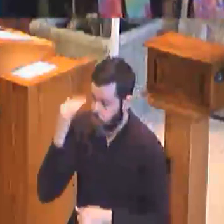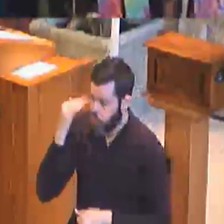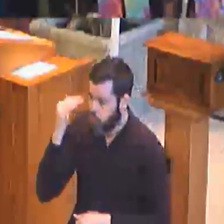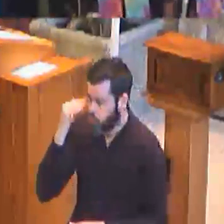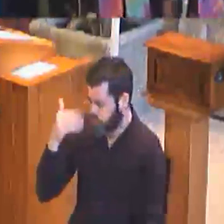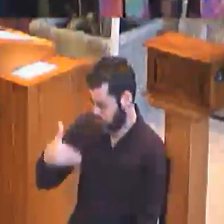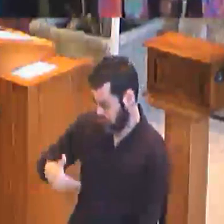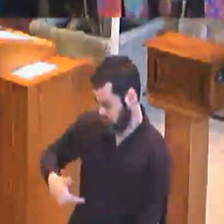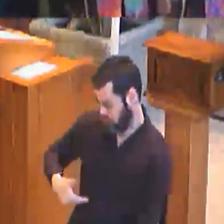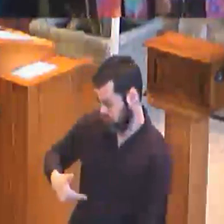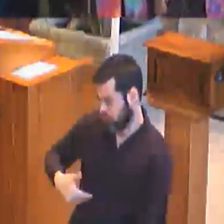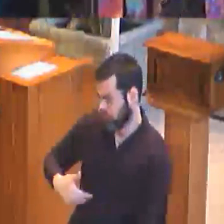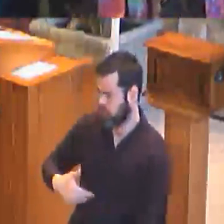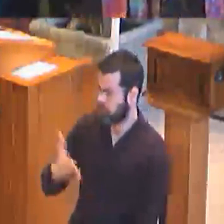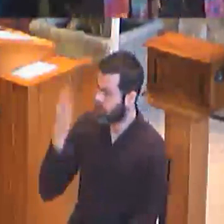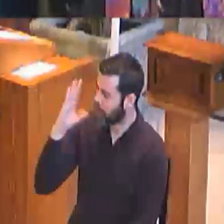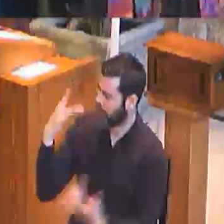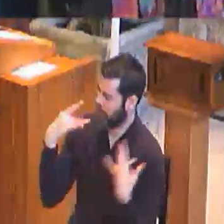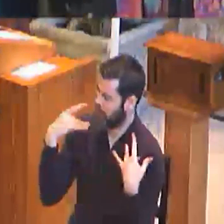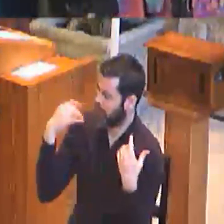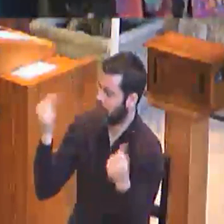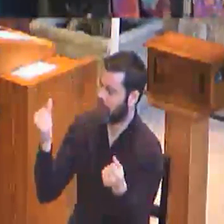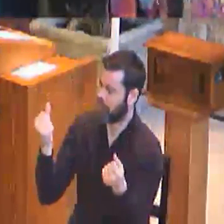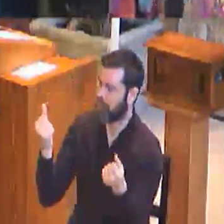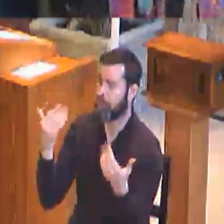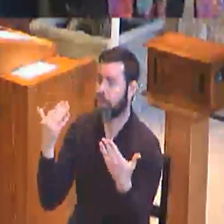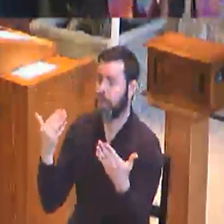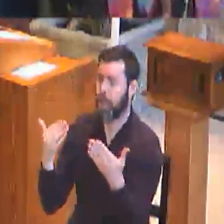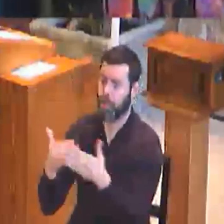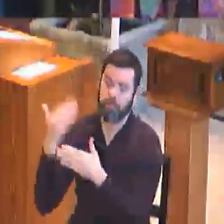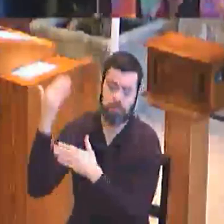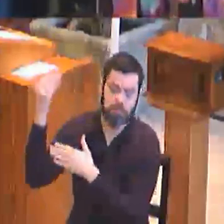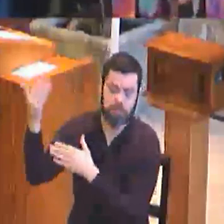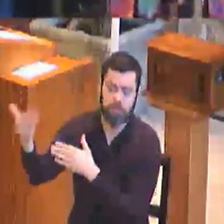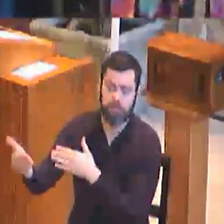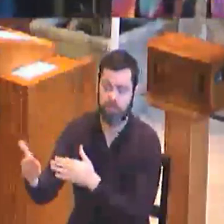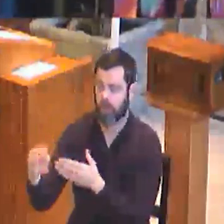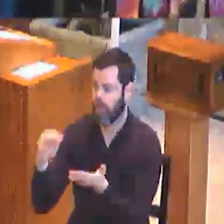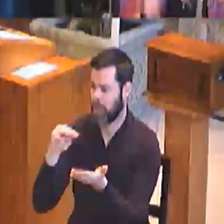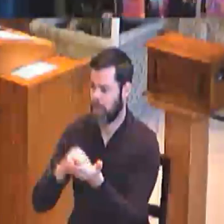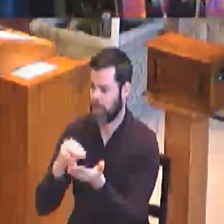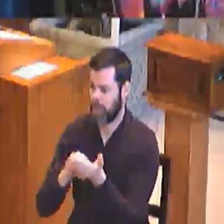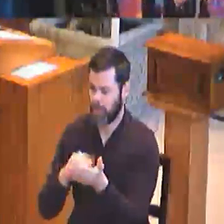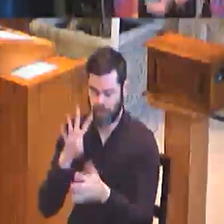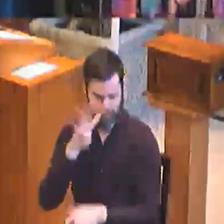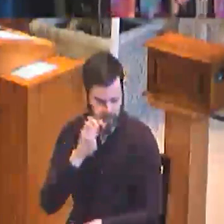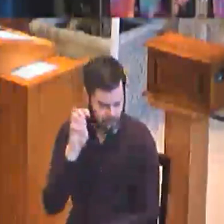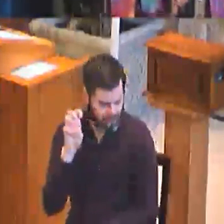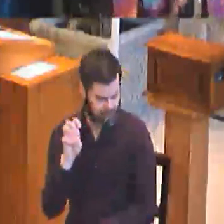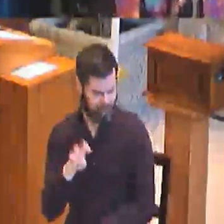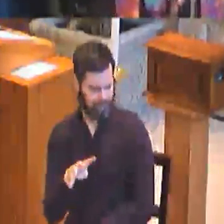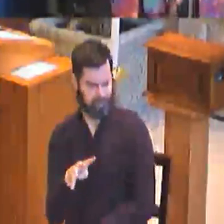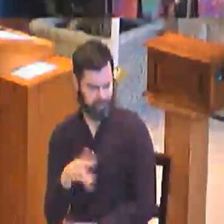inside that God could heal you. Now let's fast forward. Hey, and the doctors can't explain it.